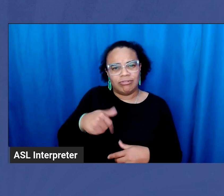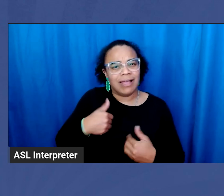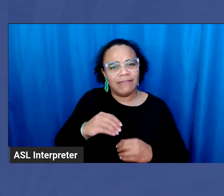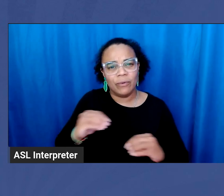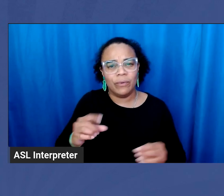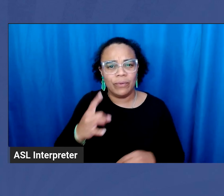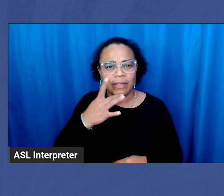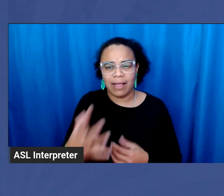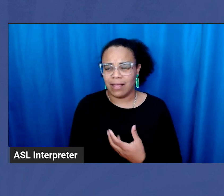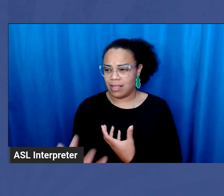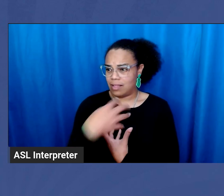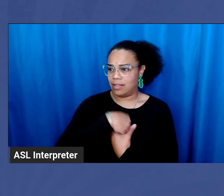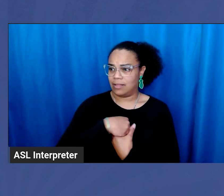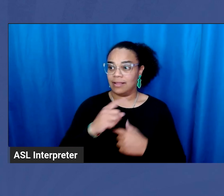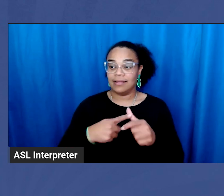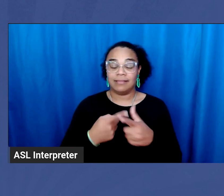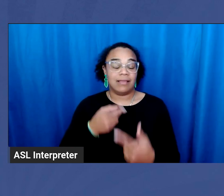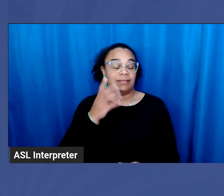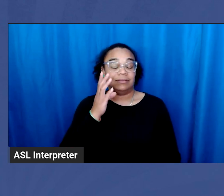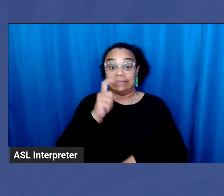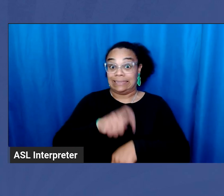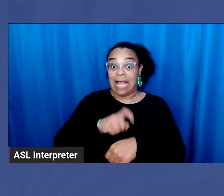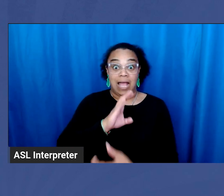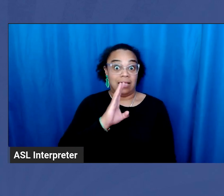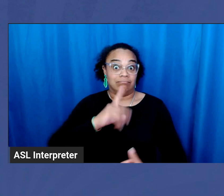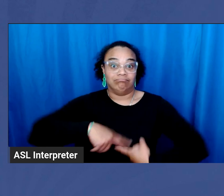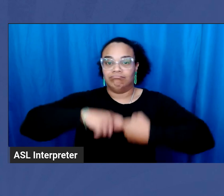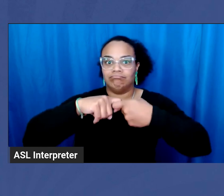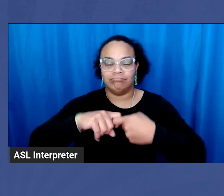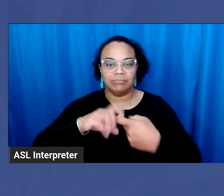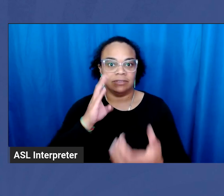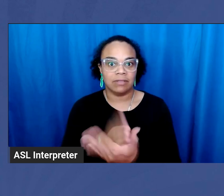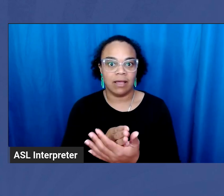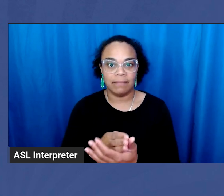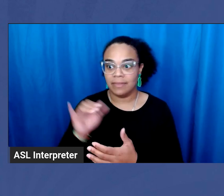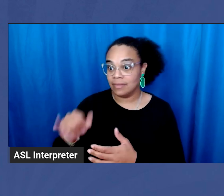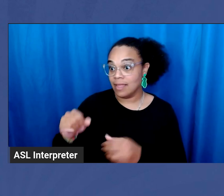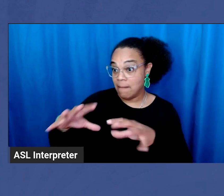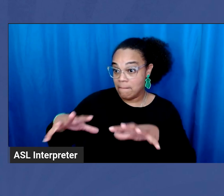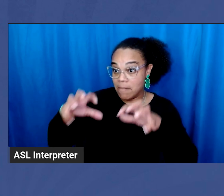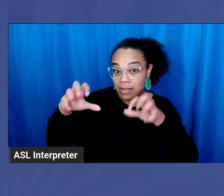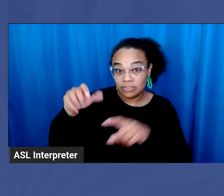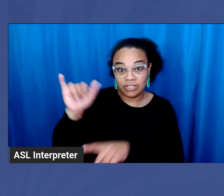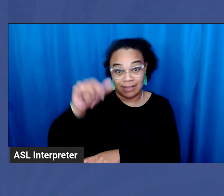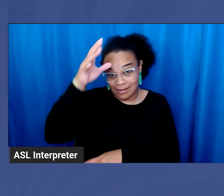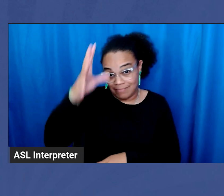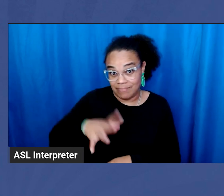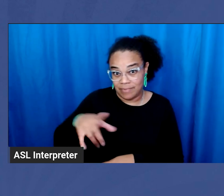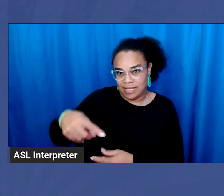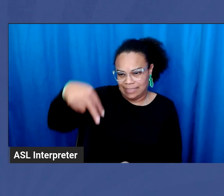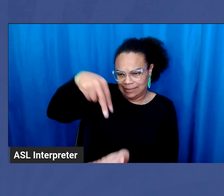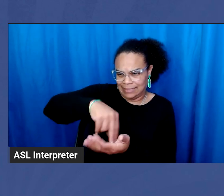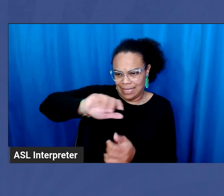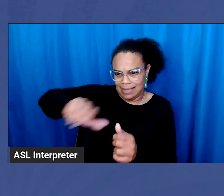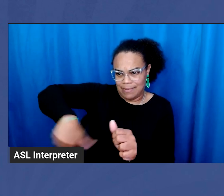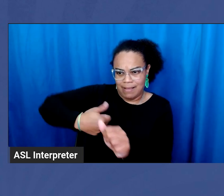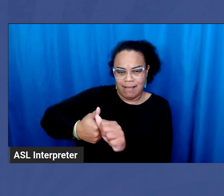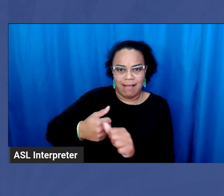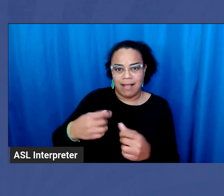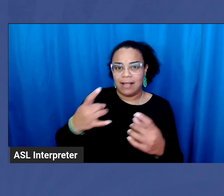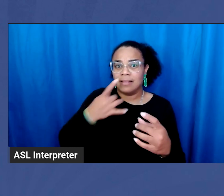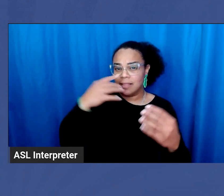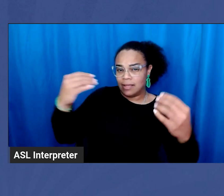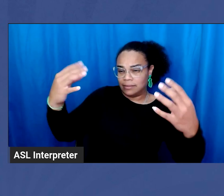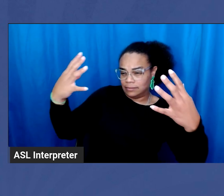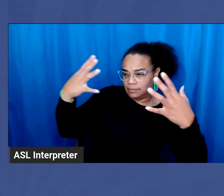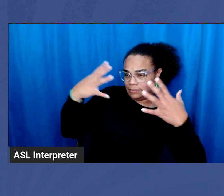time stops. While the monster, like a man who stood on the other side of the blinding white light, gets